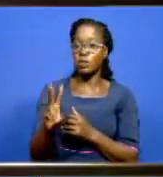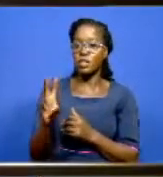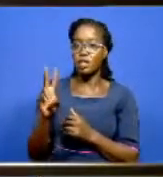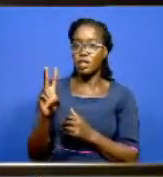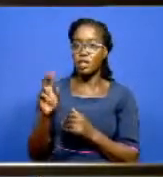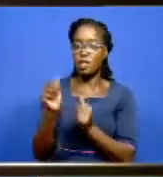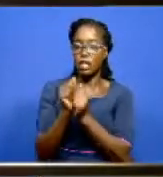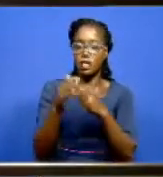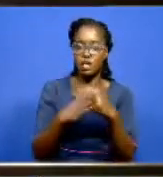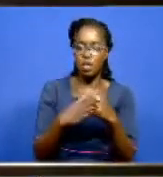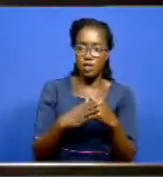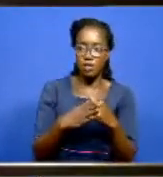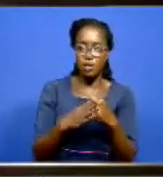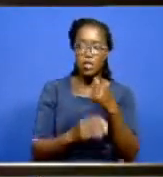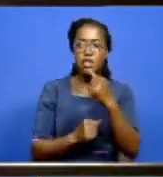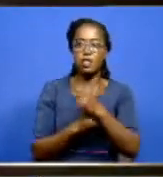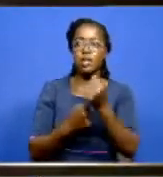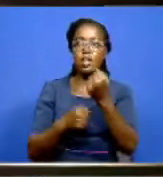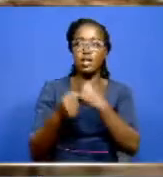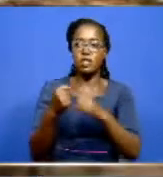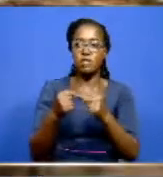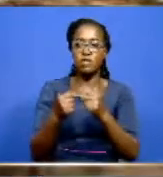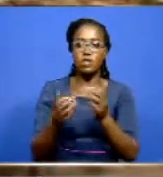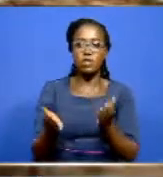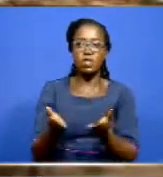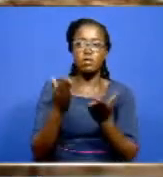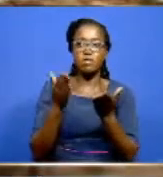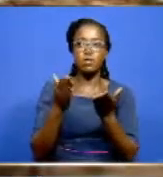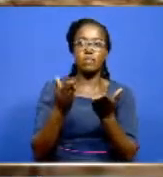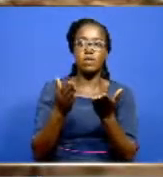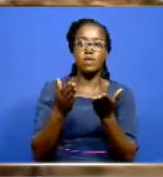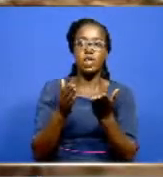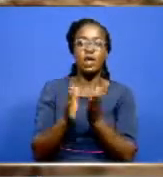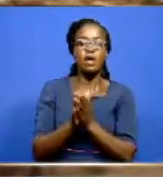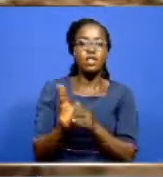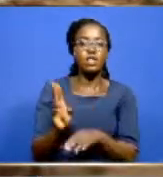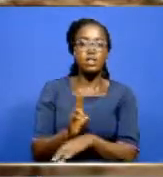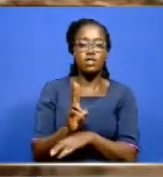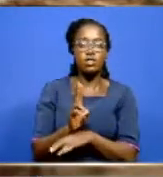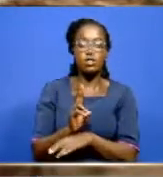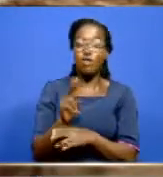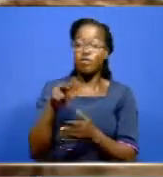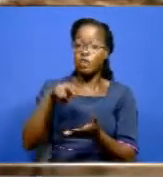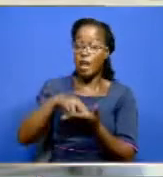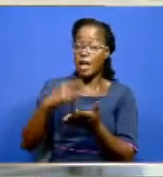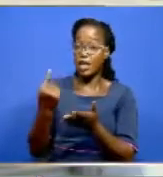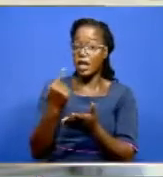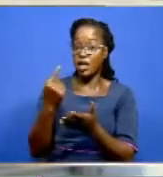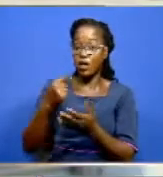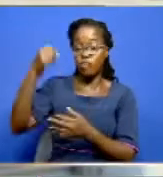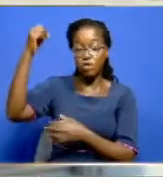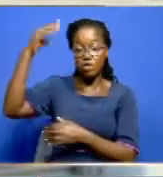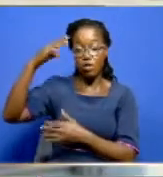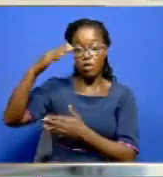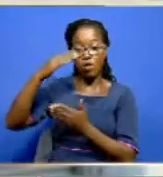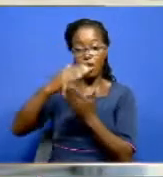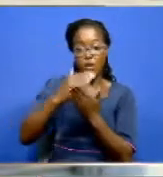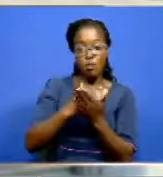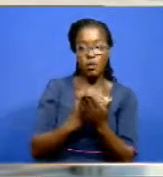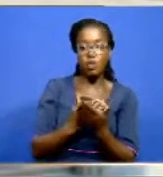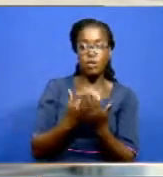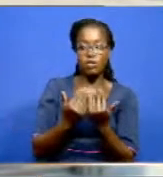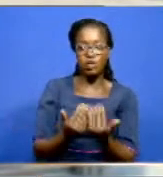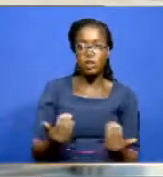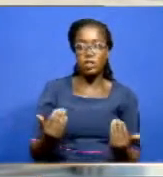The project will support activities to accelerate the deployment of stand-alone solar products in a sub-region where 50%